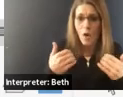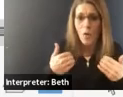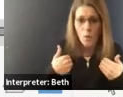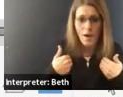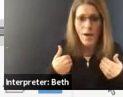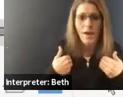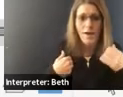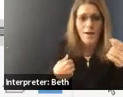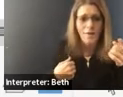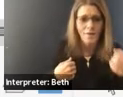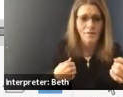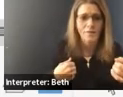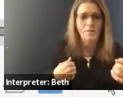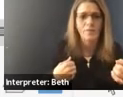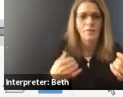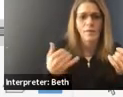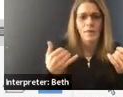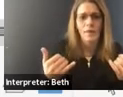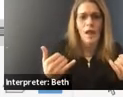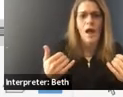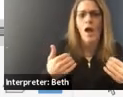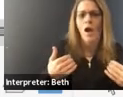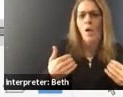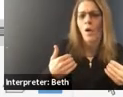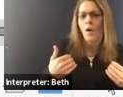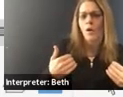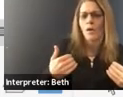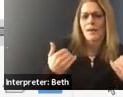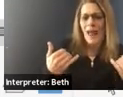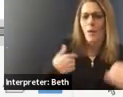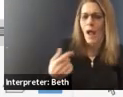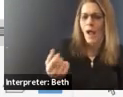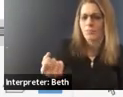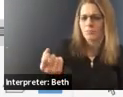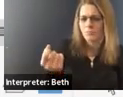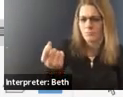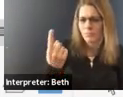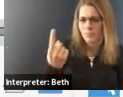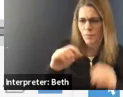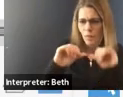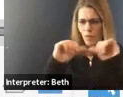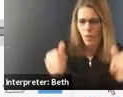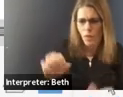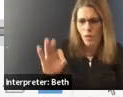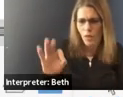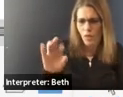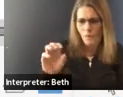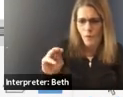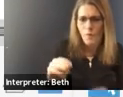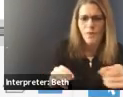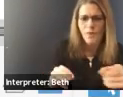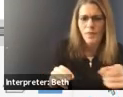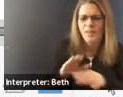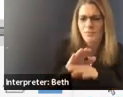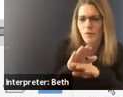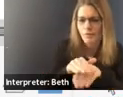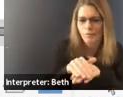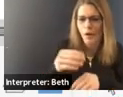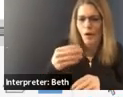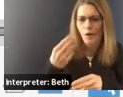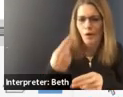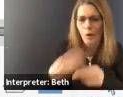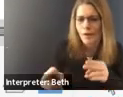better understanding of what this form is. And this to me is just a mock-up model. It's just a way to quickly build